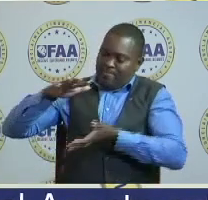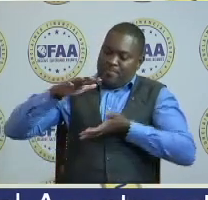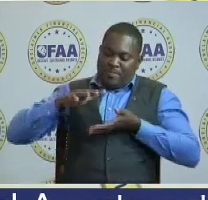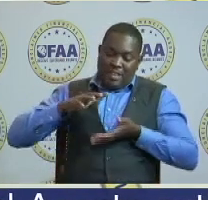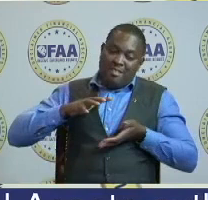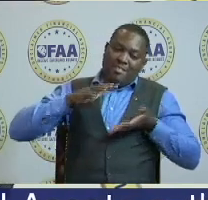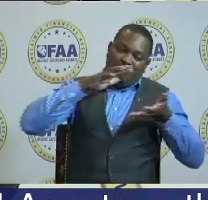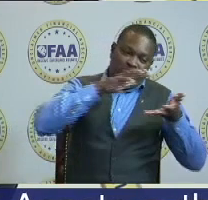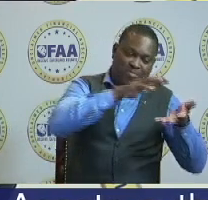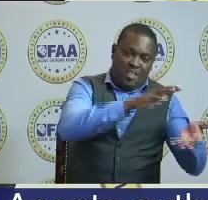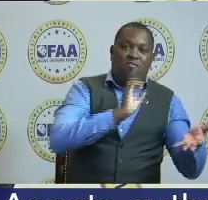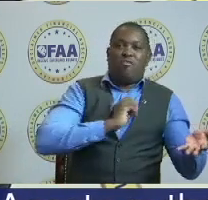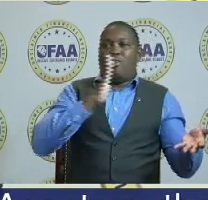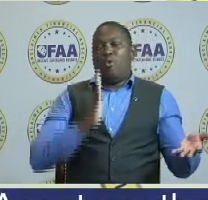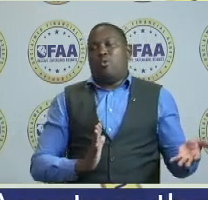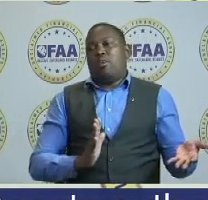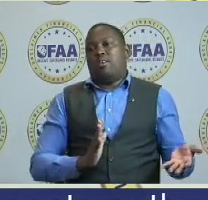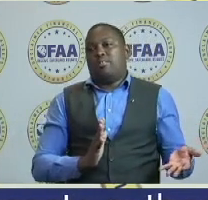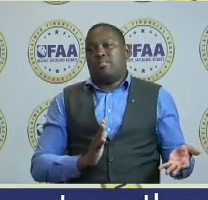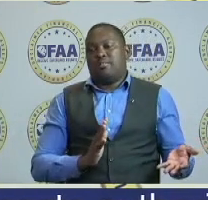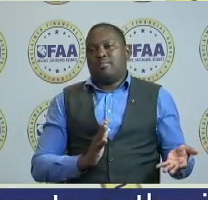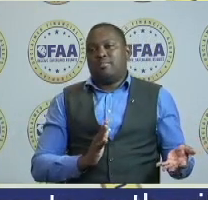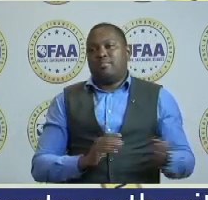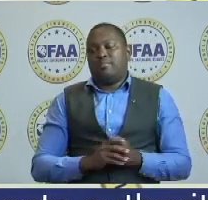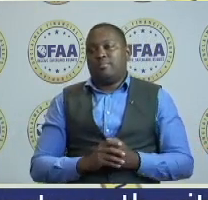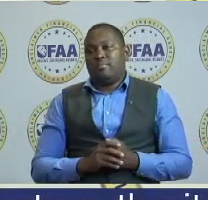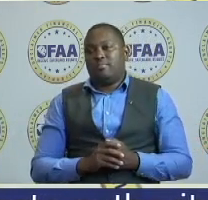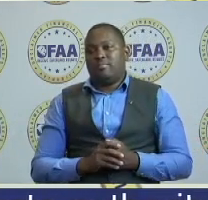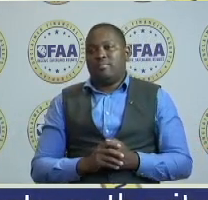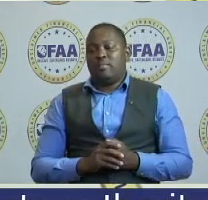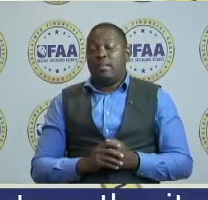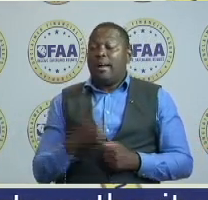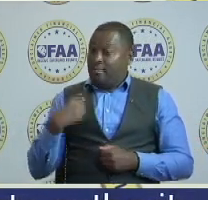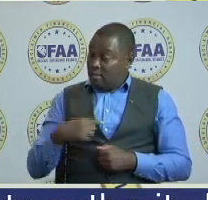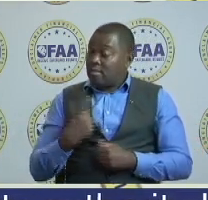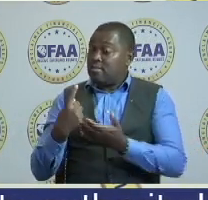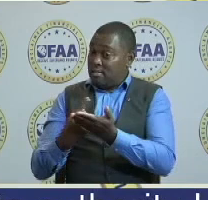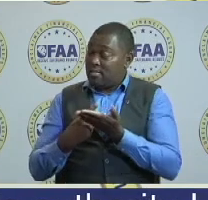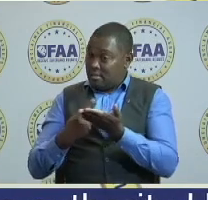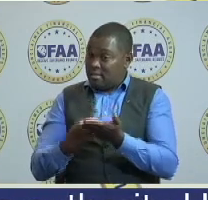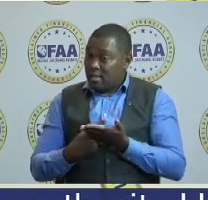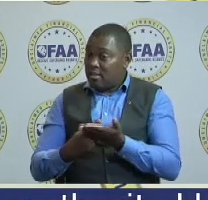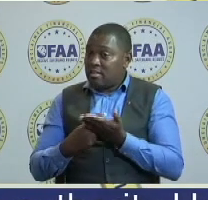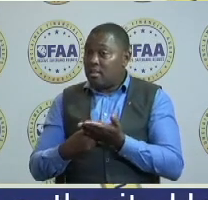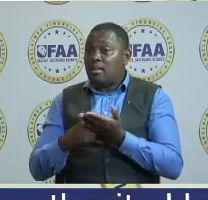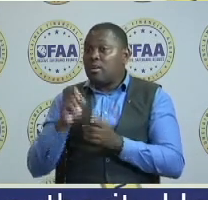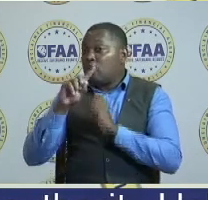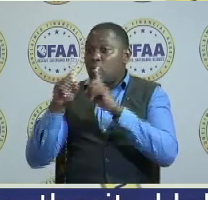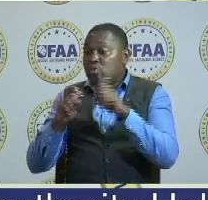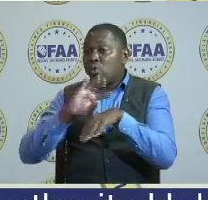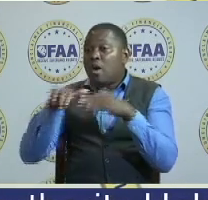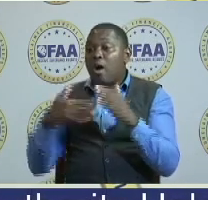that KYC and the documentation side. Let's talk about how do we address the question of cultural